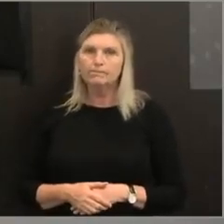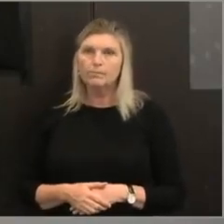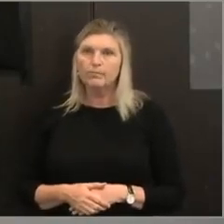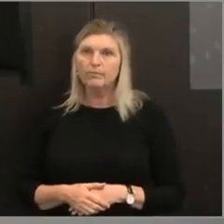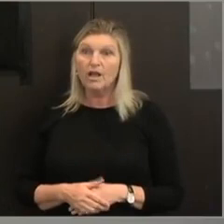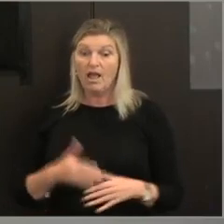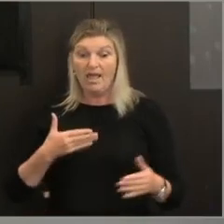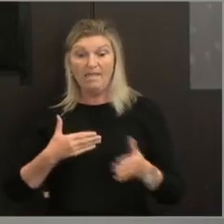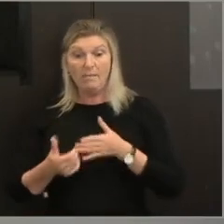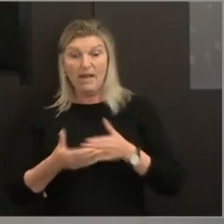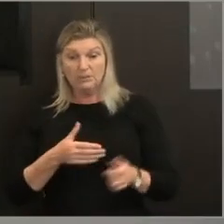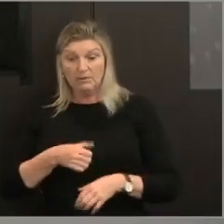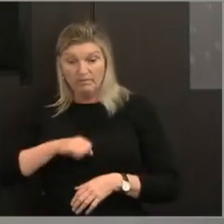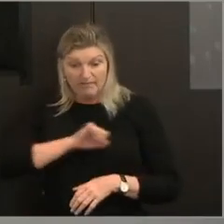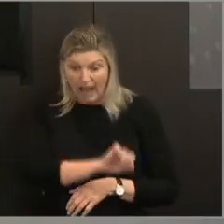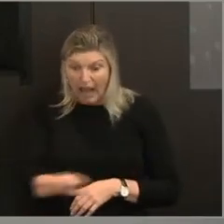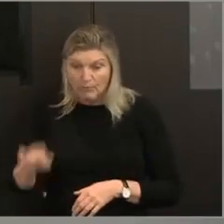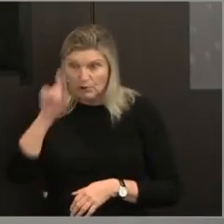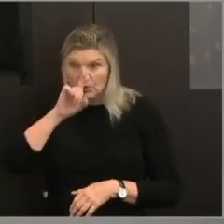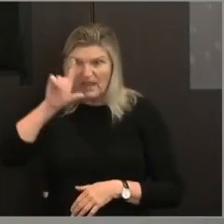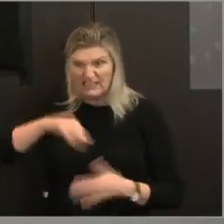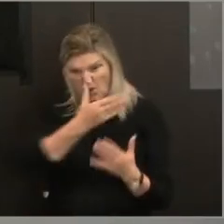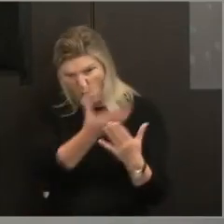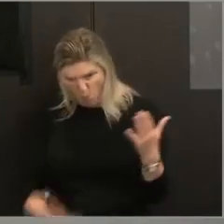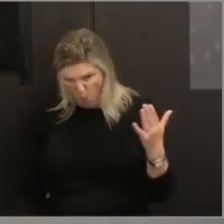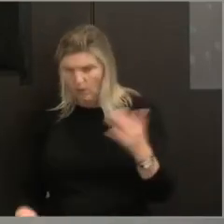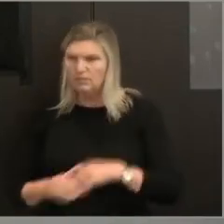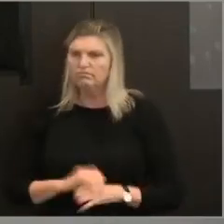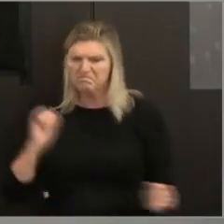people, Canada did all of these things.